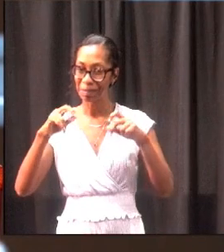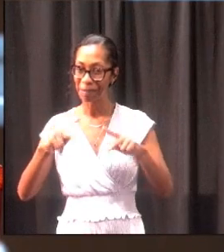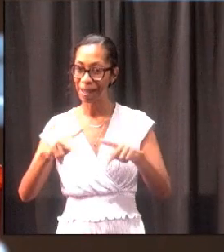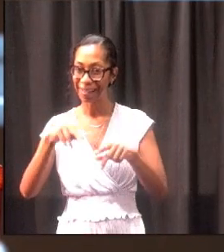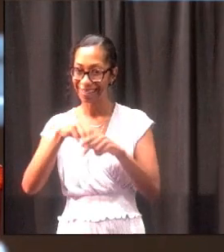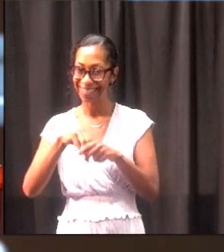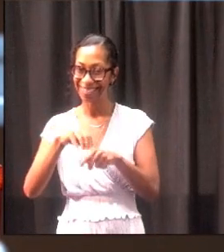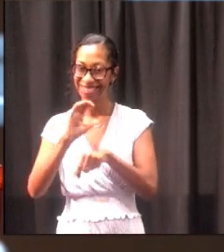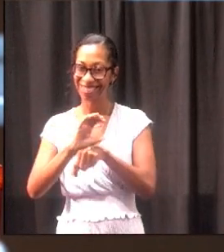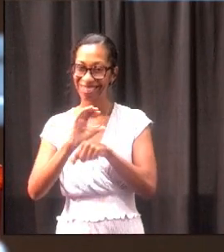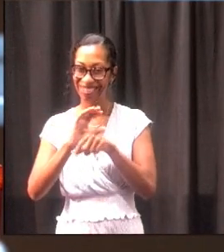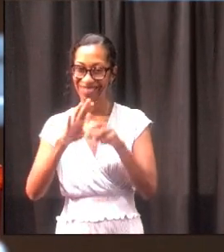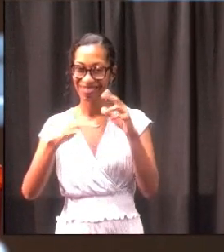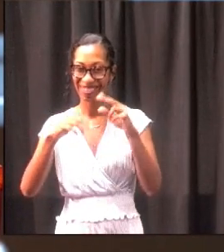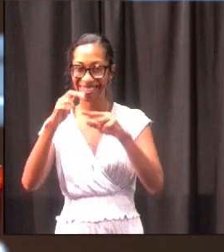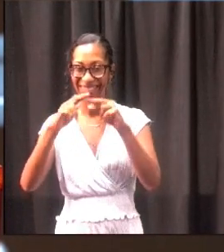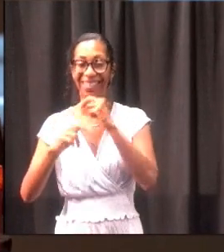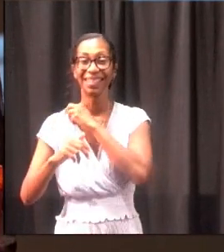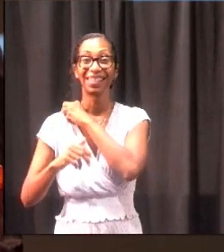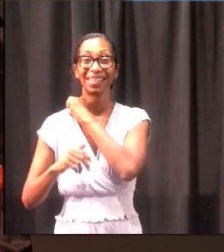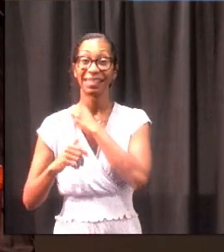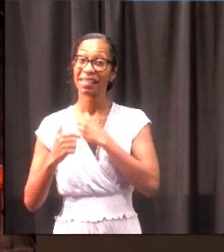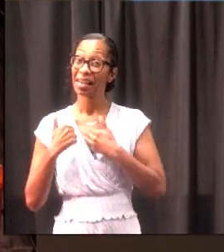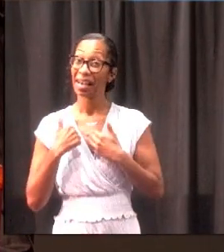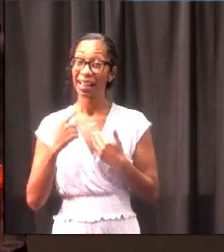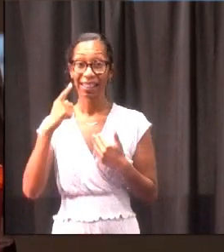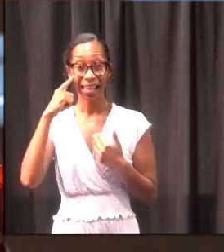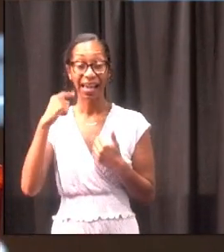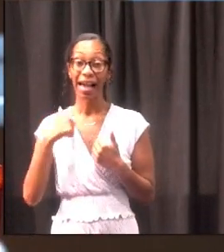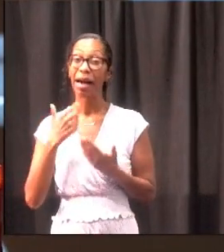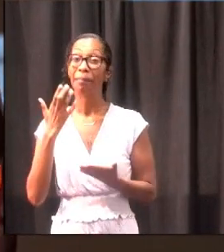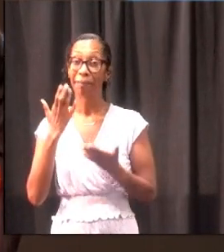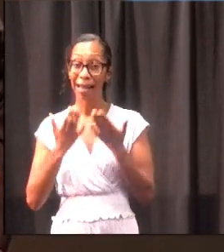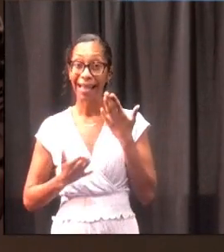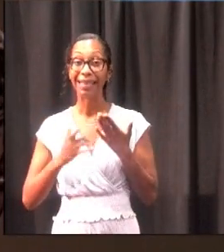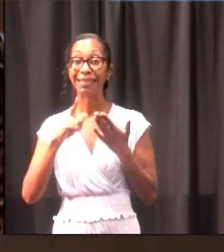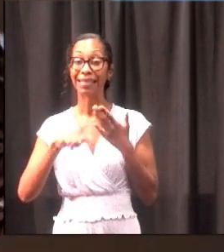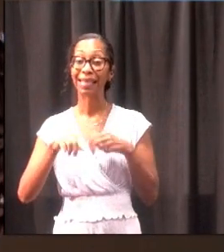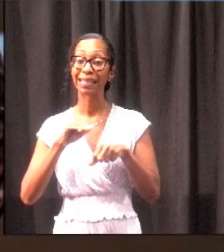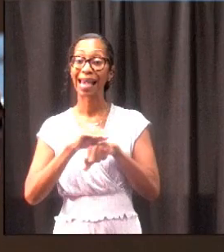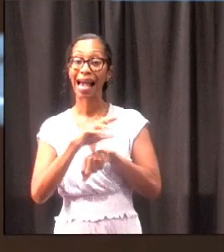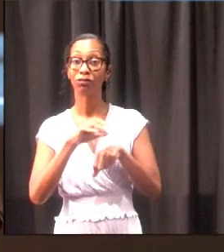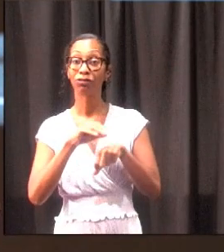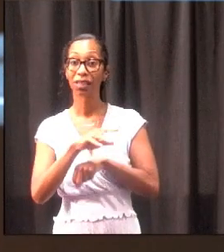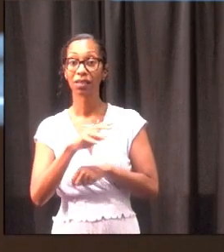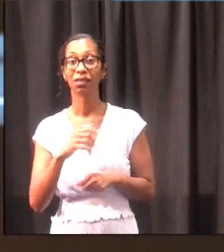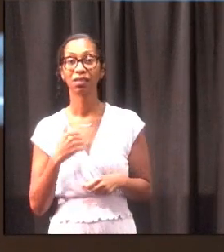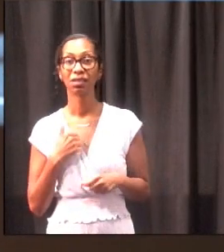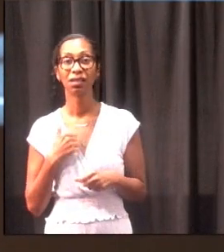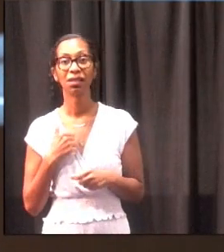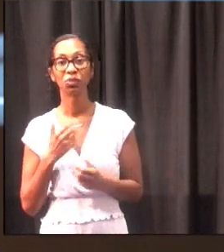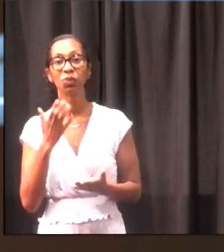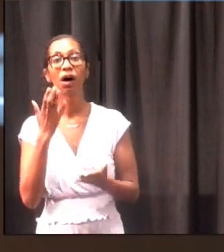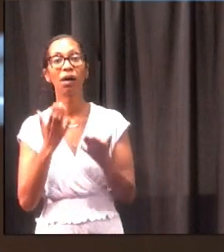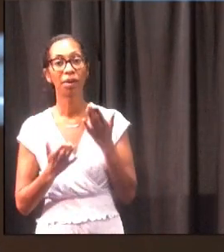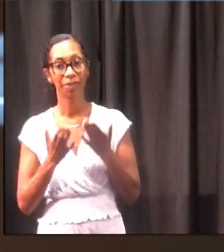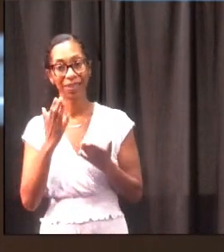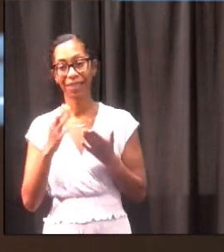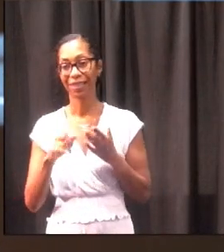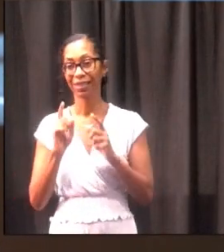said, seriously, I might need counsel after all this is done. I'm just letting you know, your pastor will probably be on somebody's sofa